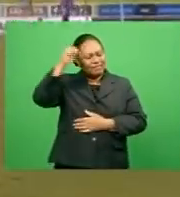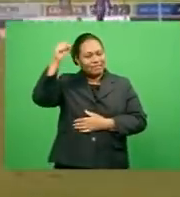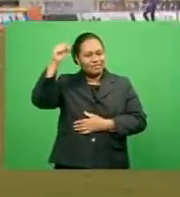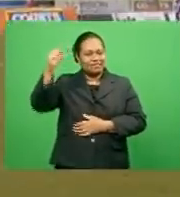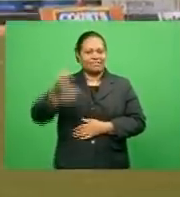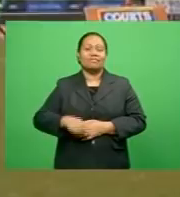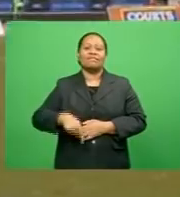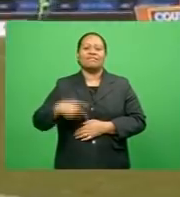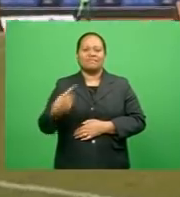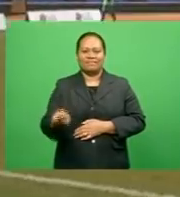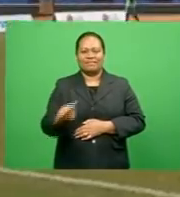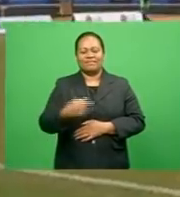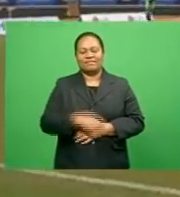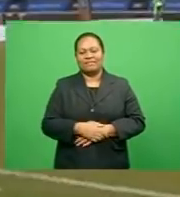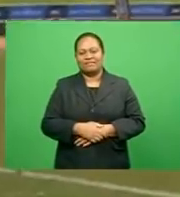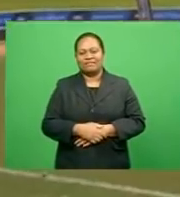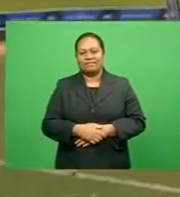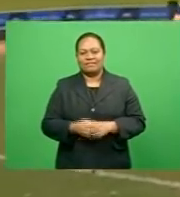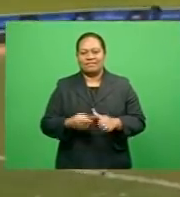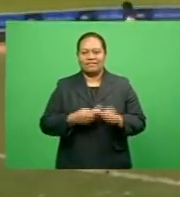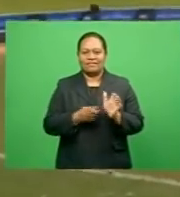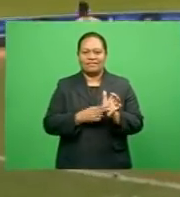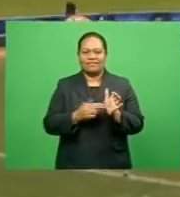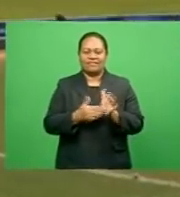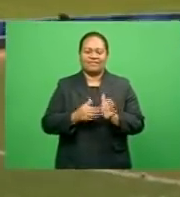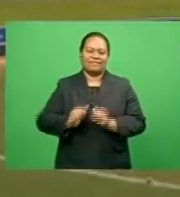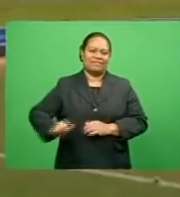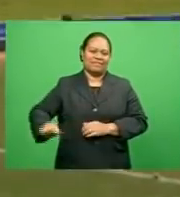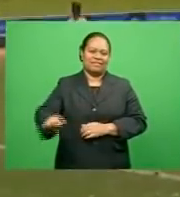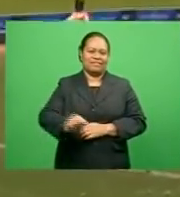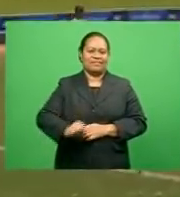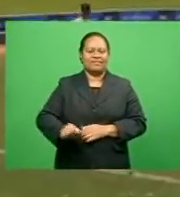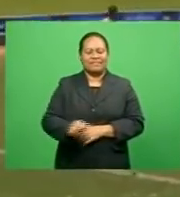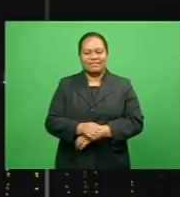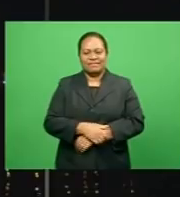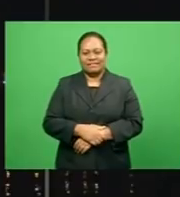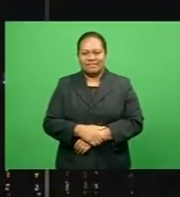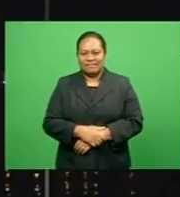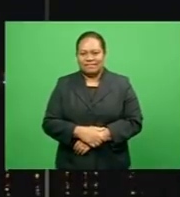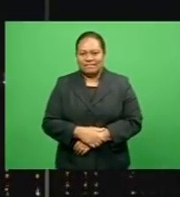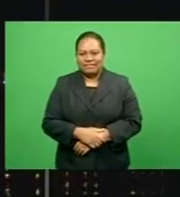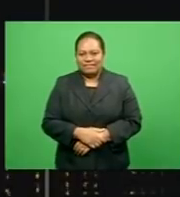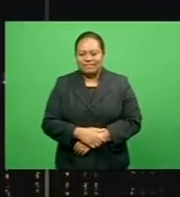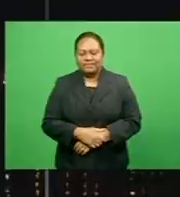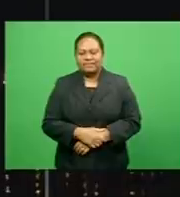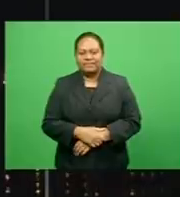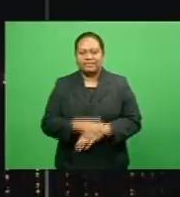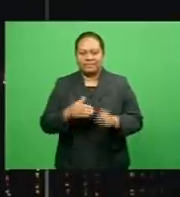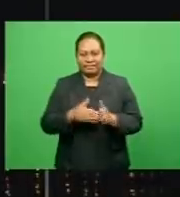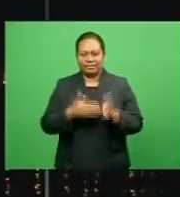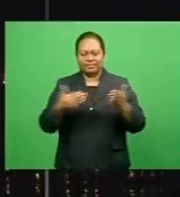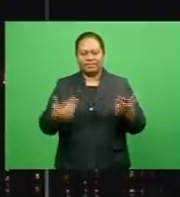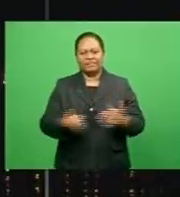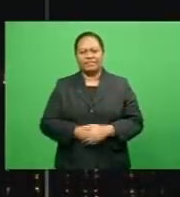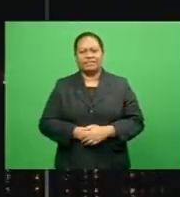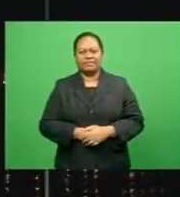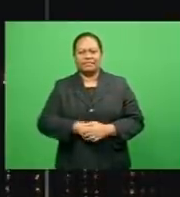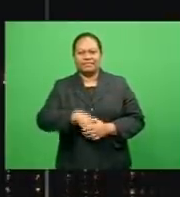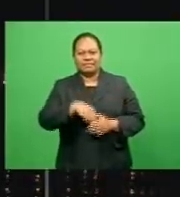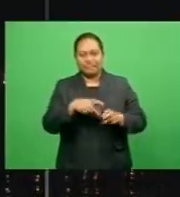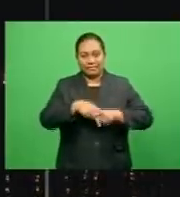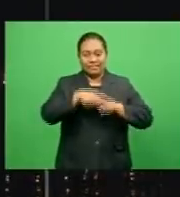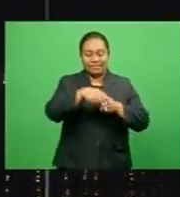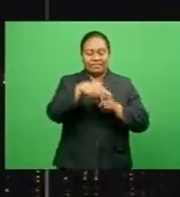held tomorrow at ANZ Stadium in Suva. Tali Materkula, FBC Sports. Meanwhile, a 10-man Nadroga side came